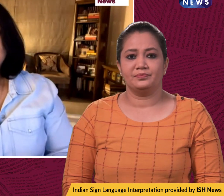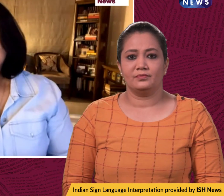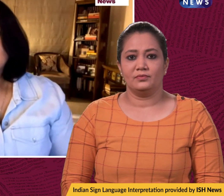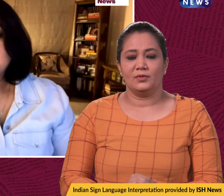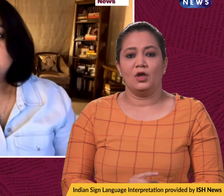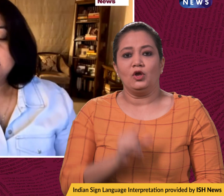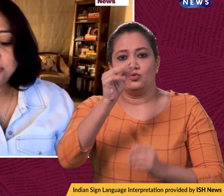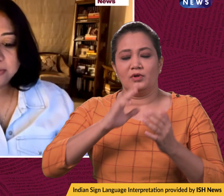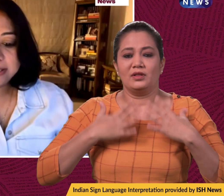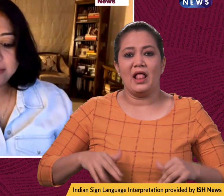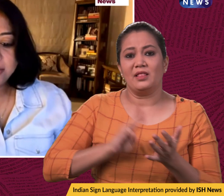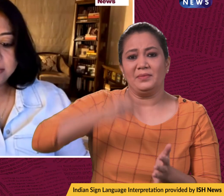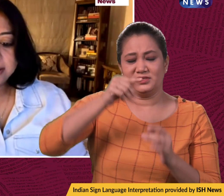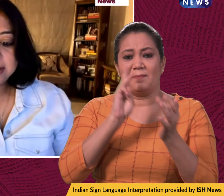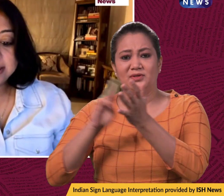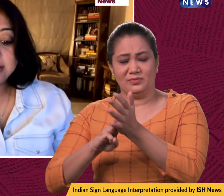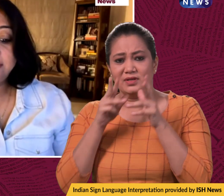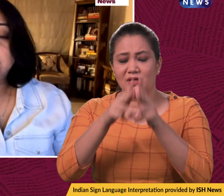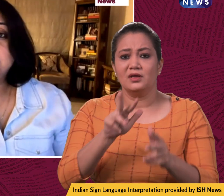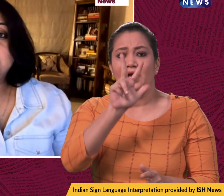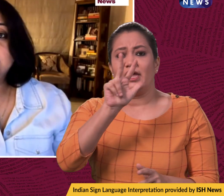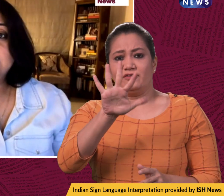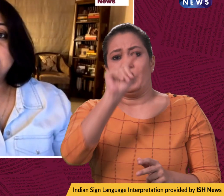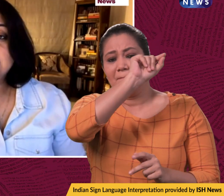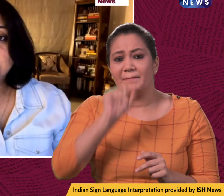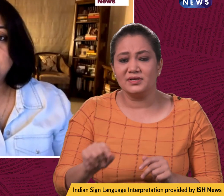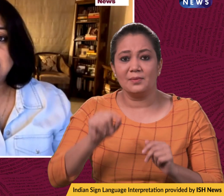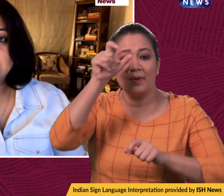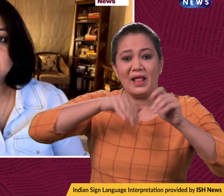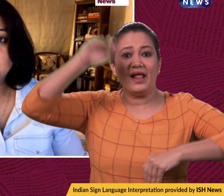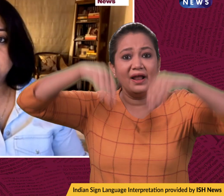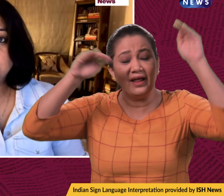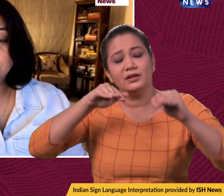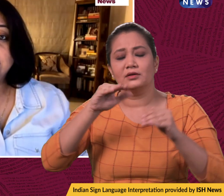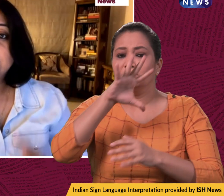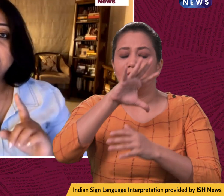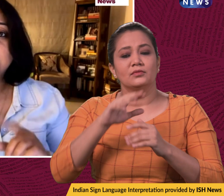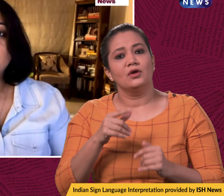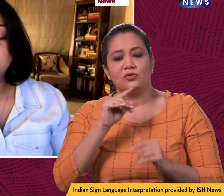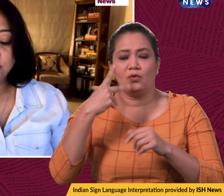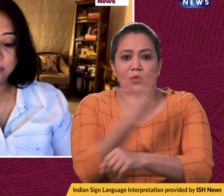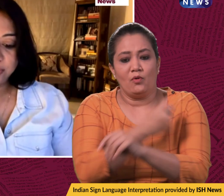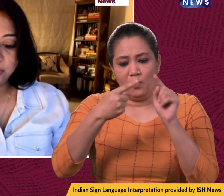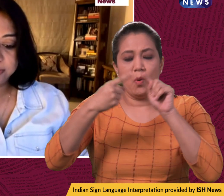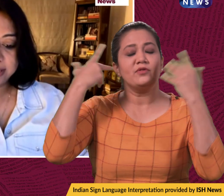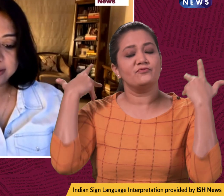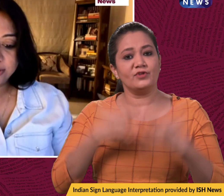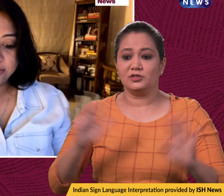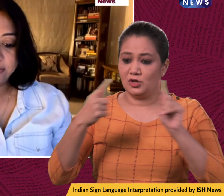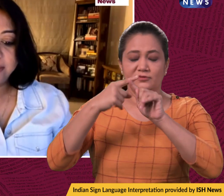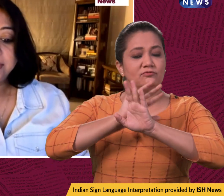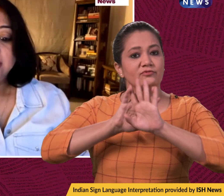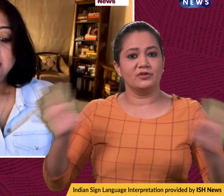The Union Health Minister Mansook Mandavya on Monday said 85% of India's eligible adult population have received at least one dose of the COVID